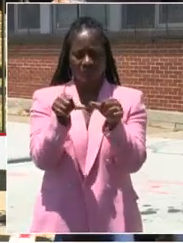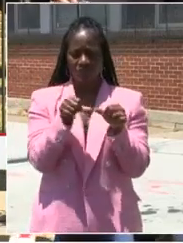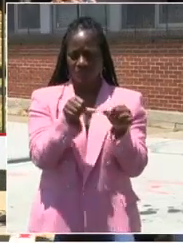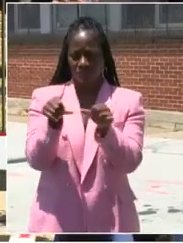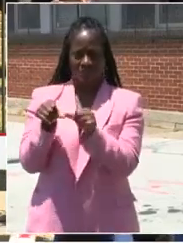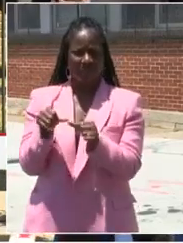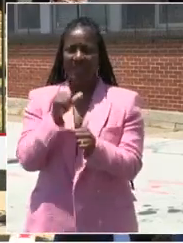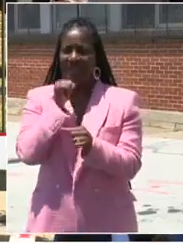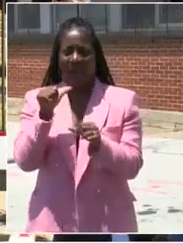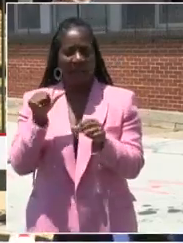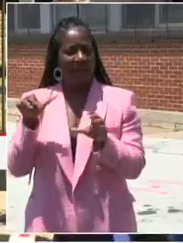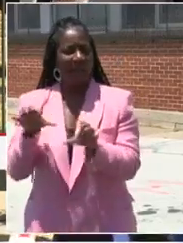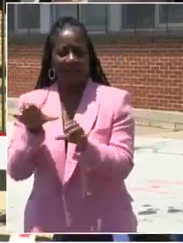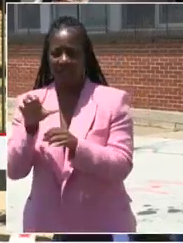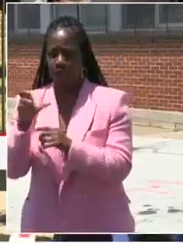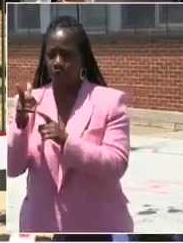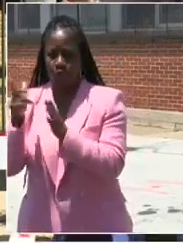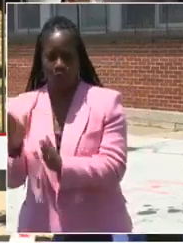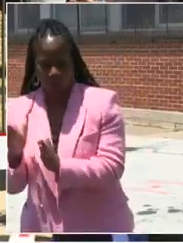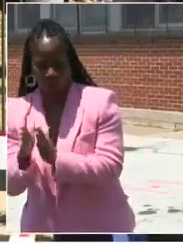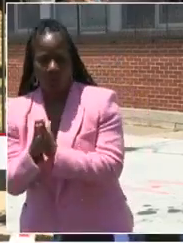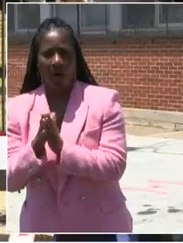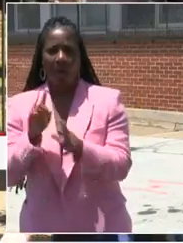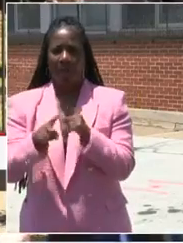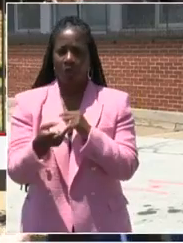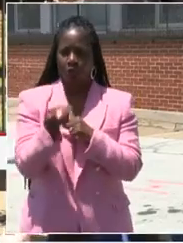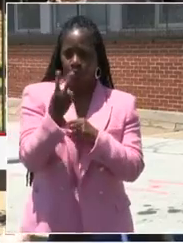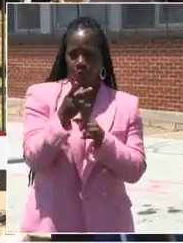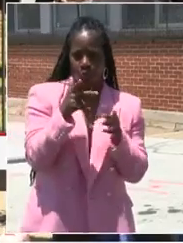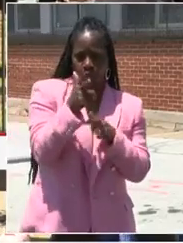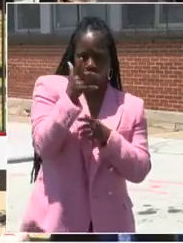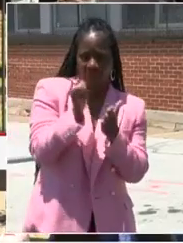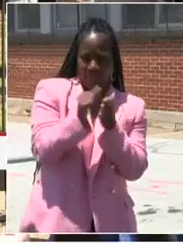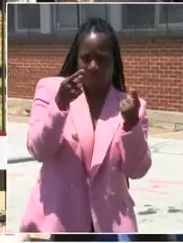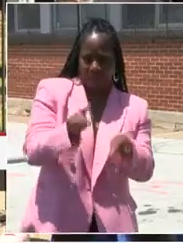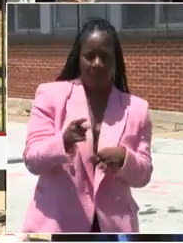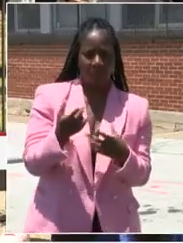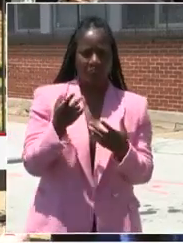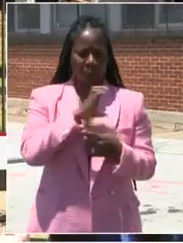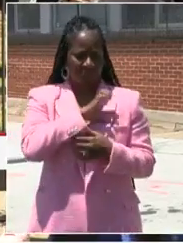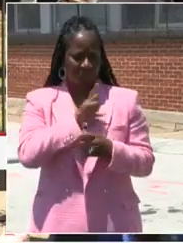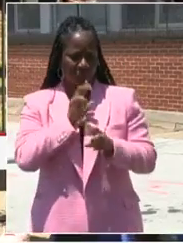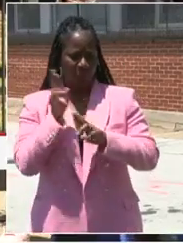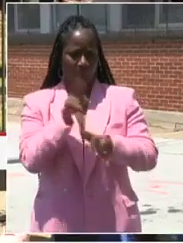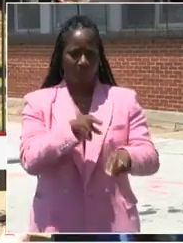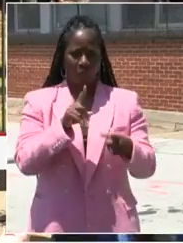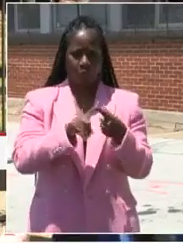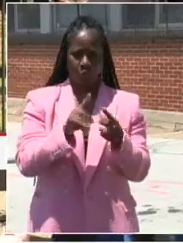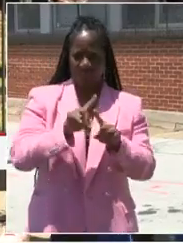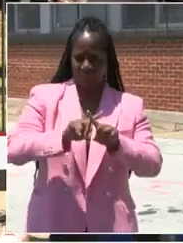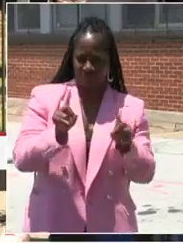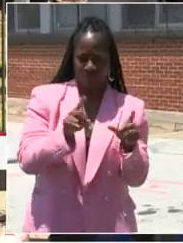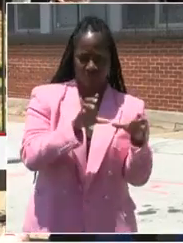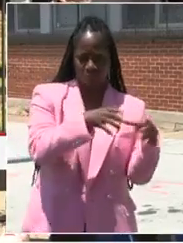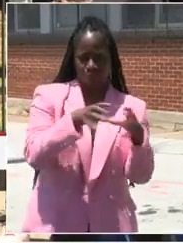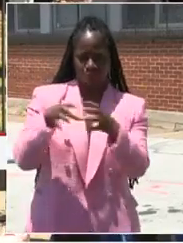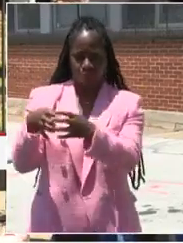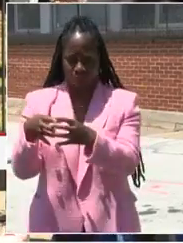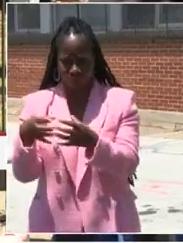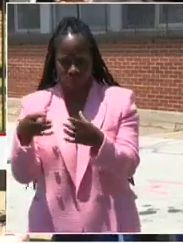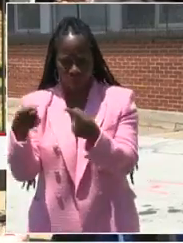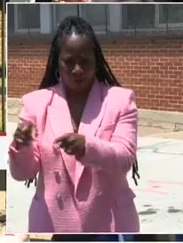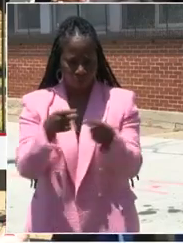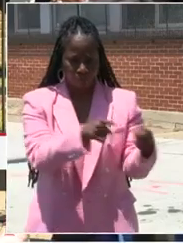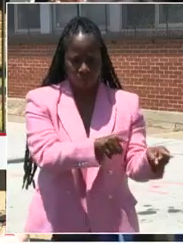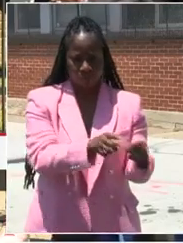2 shootings going on in the district right now that police are responding to, separate incidents. I know that